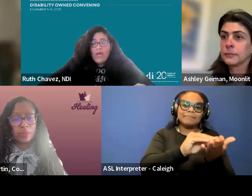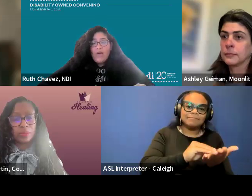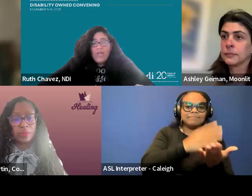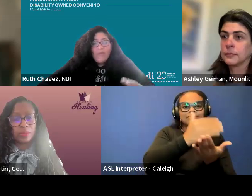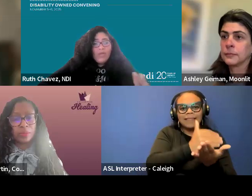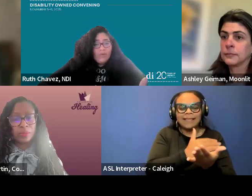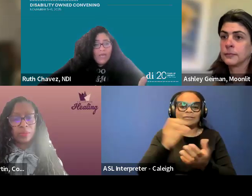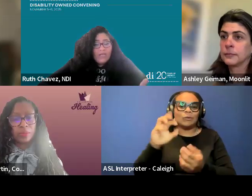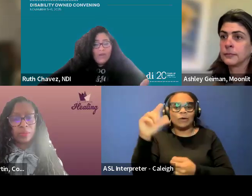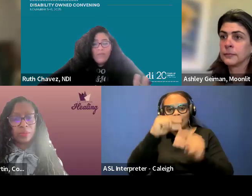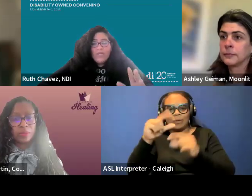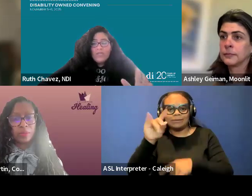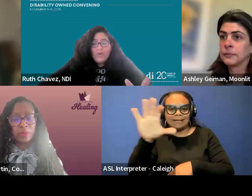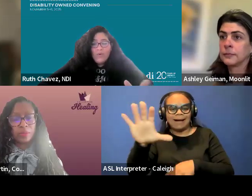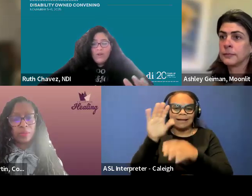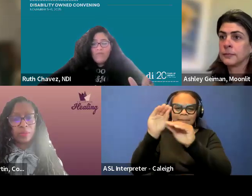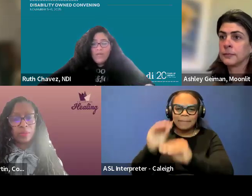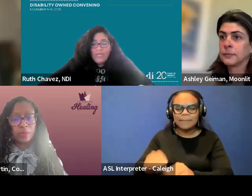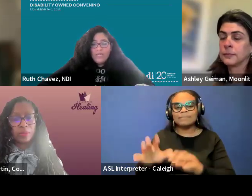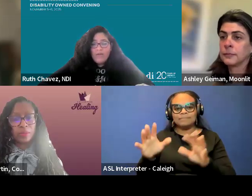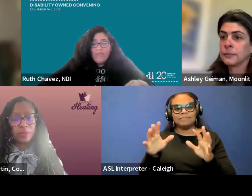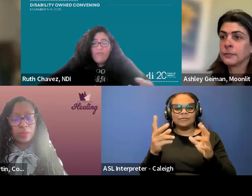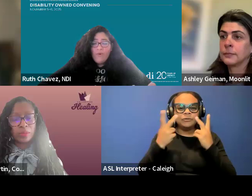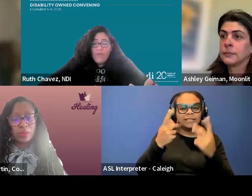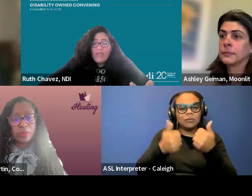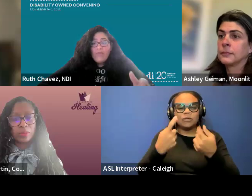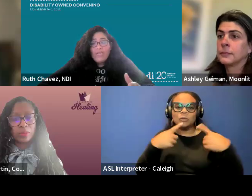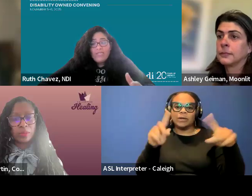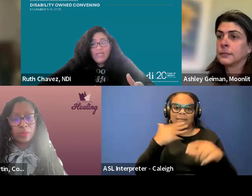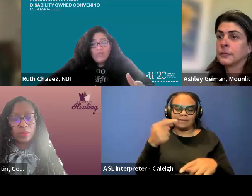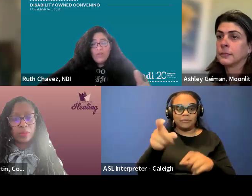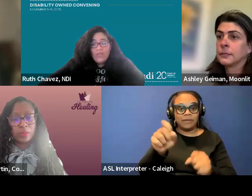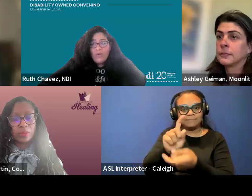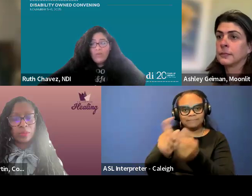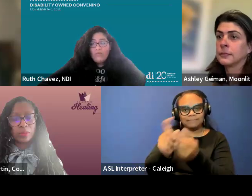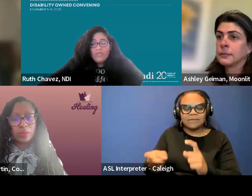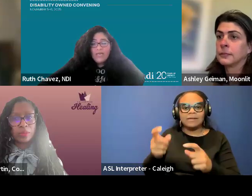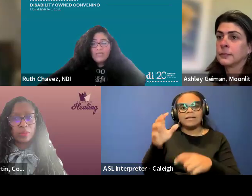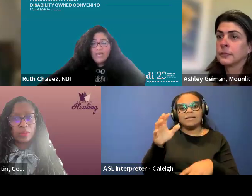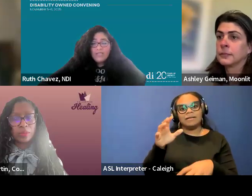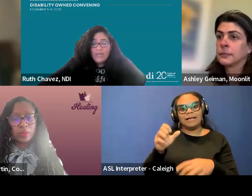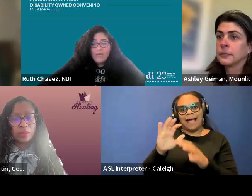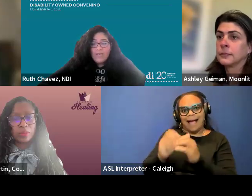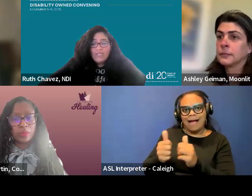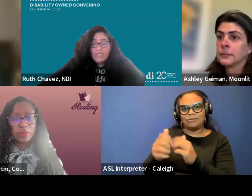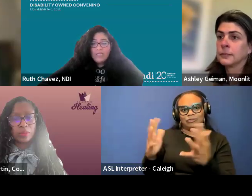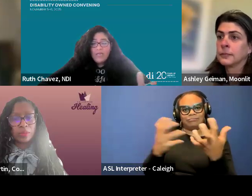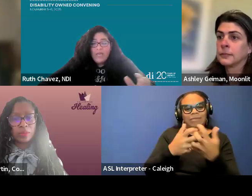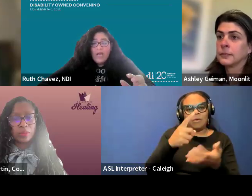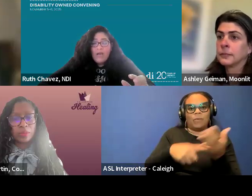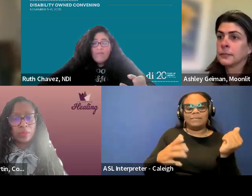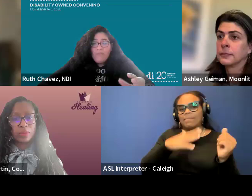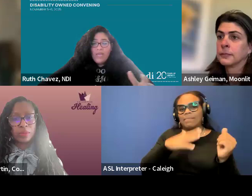Doc. That way you can document the tone and phrasing of the format that resonates with you, just as Ashley had